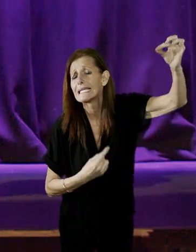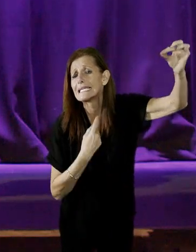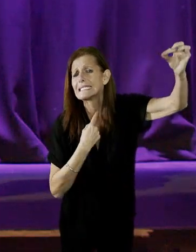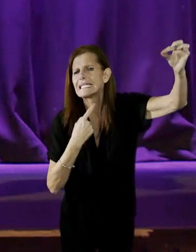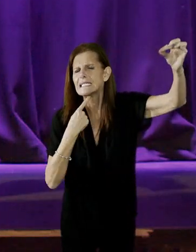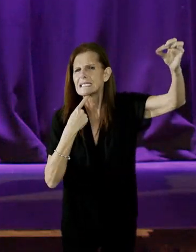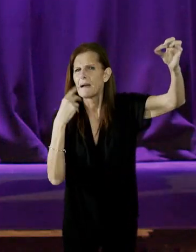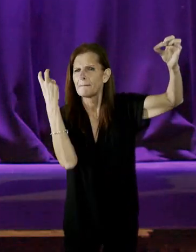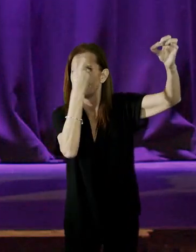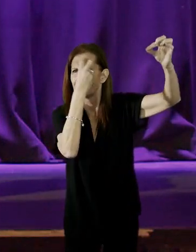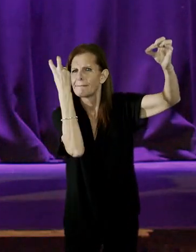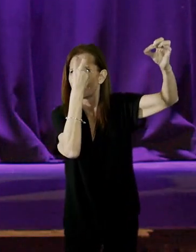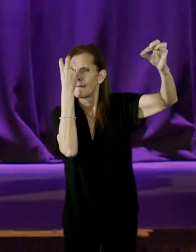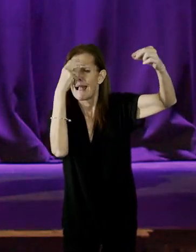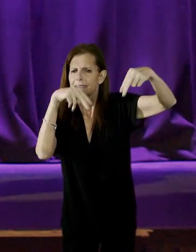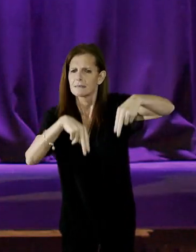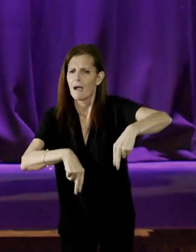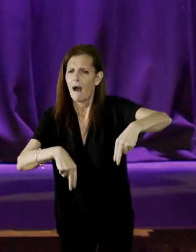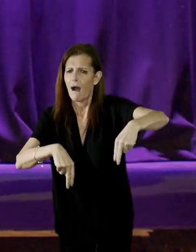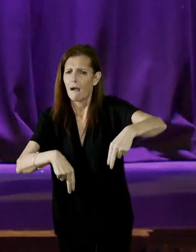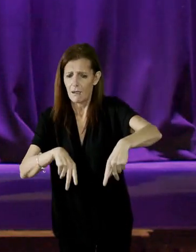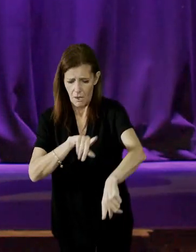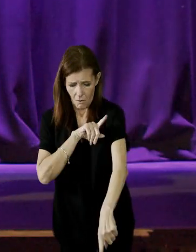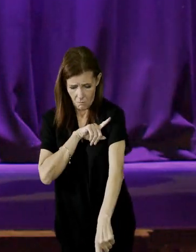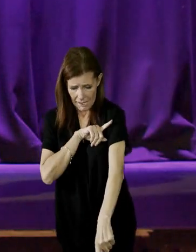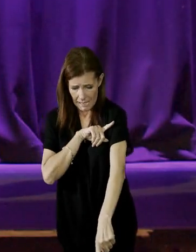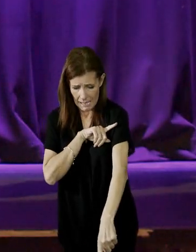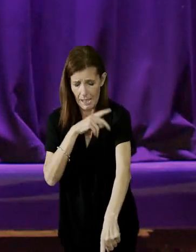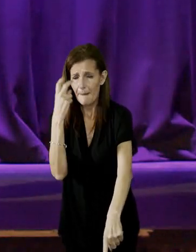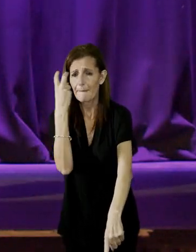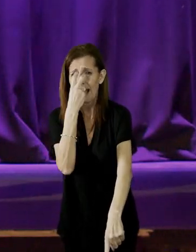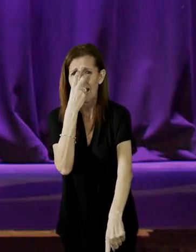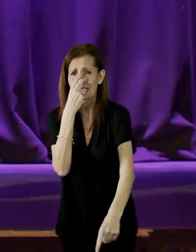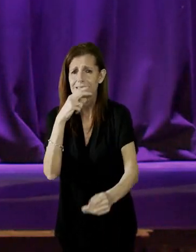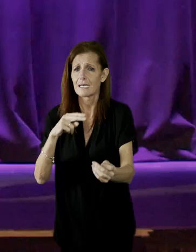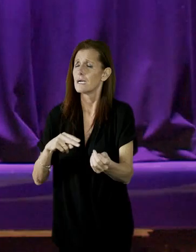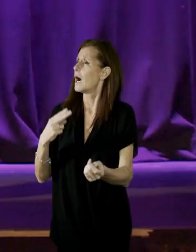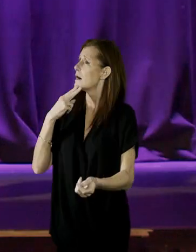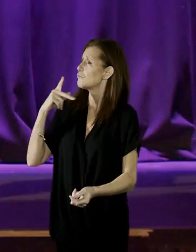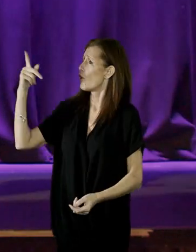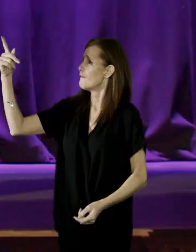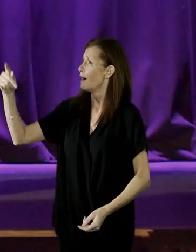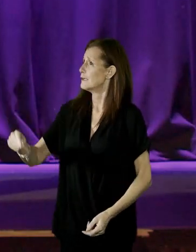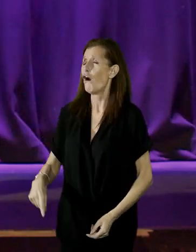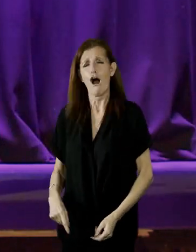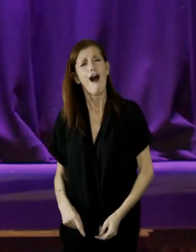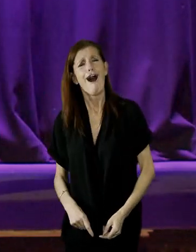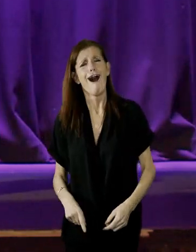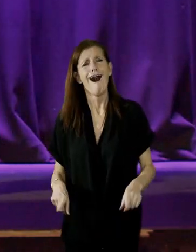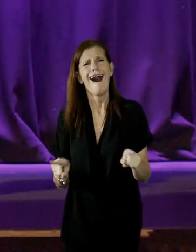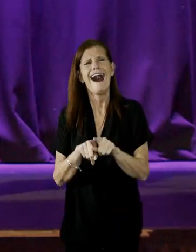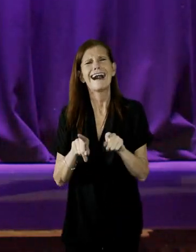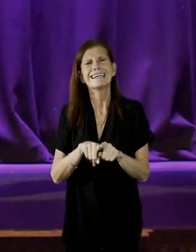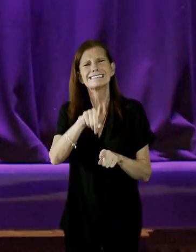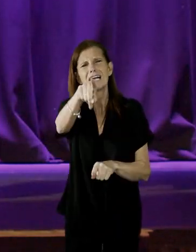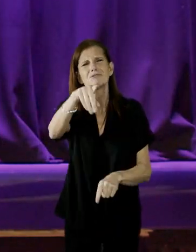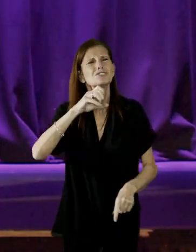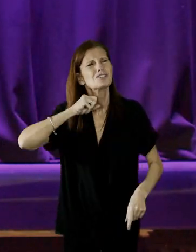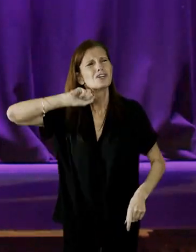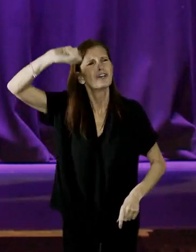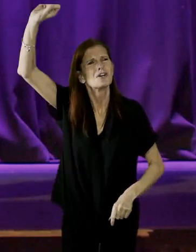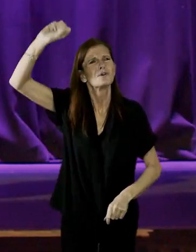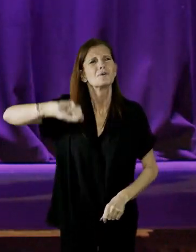he was a blind dog. And my boyfriend turns to me and says, oh, we should get you one of those. And I said, shut your face or I'll blind you. Anyways, by the